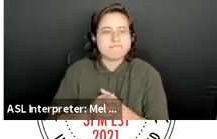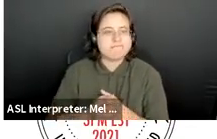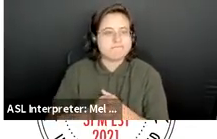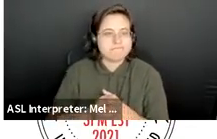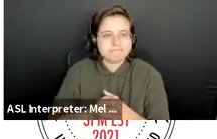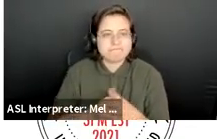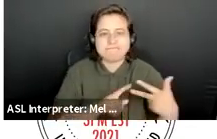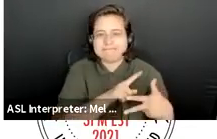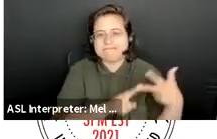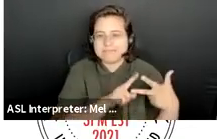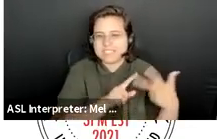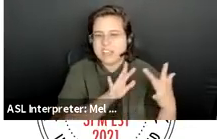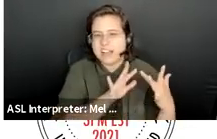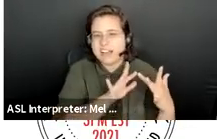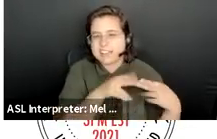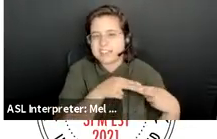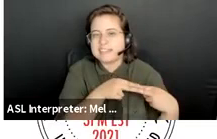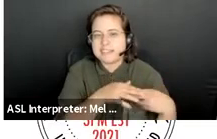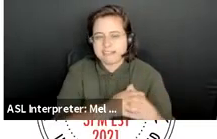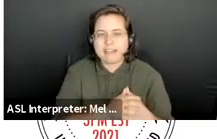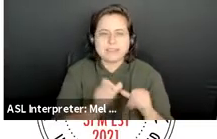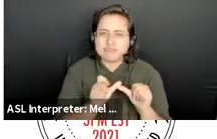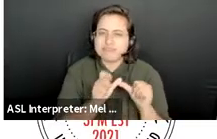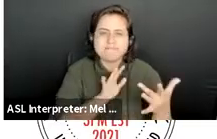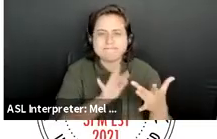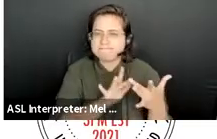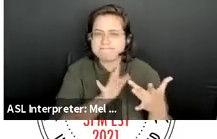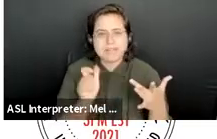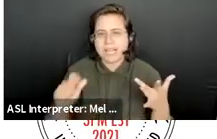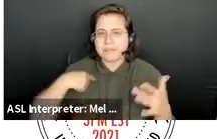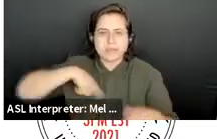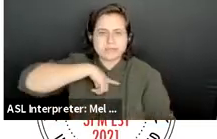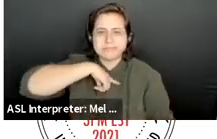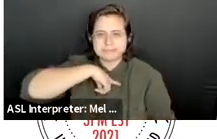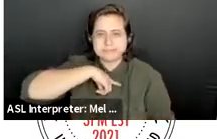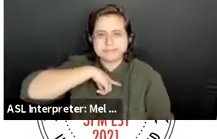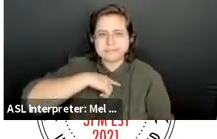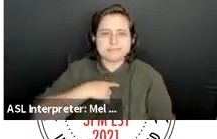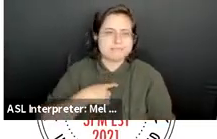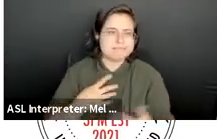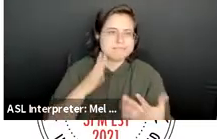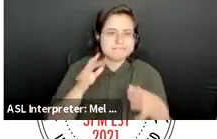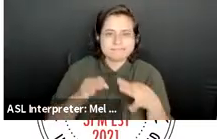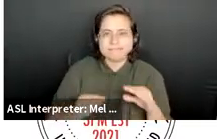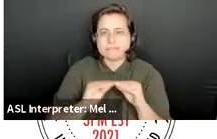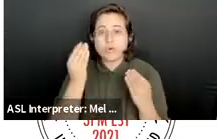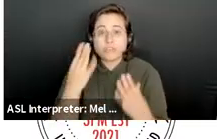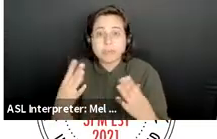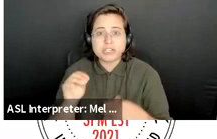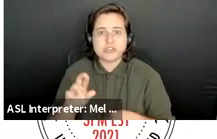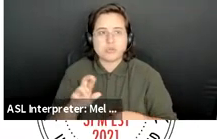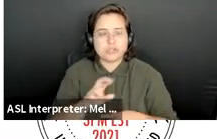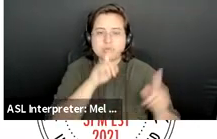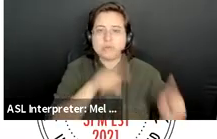a contact slide, so please do be in touch with any of us for more information or to report out how